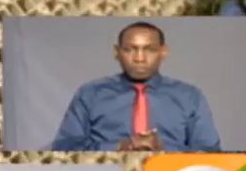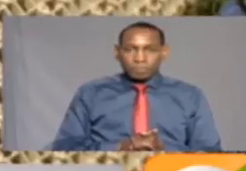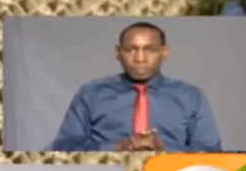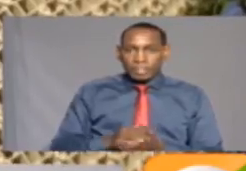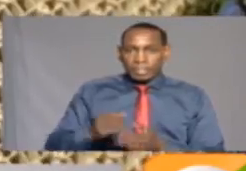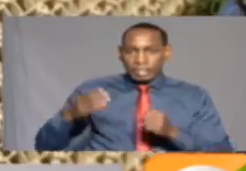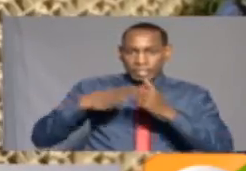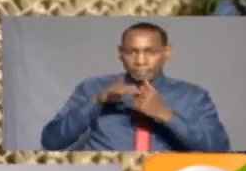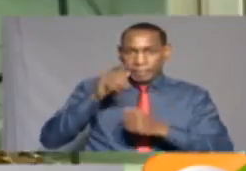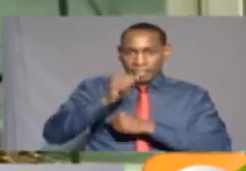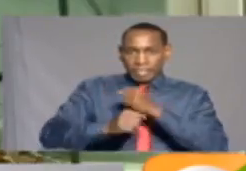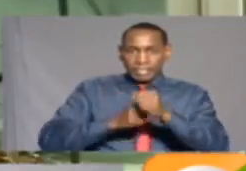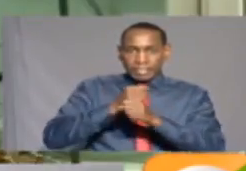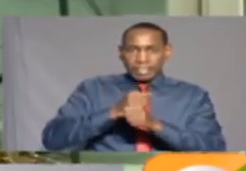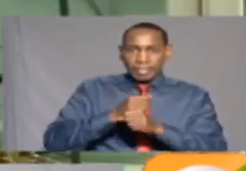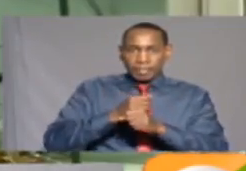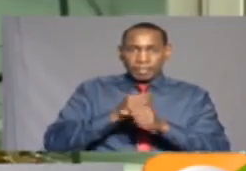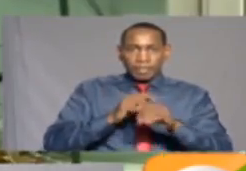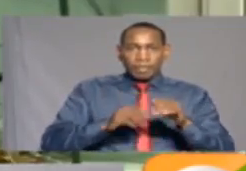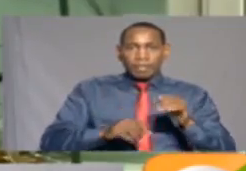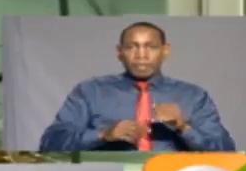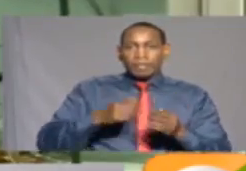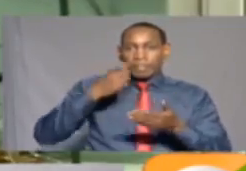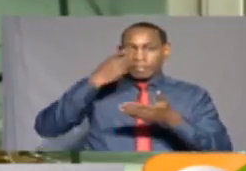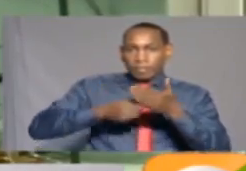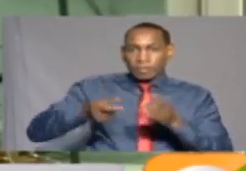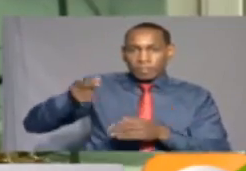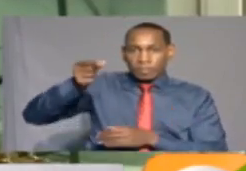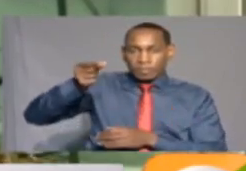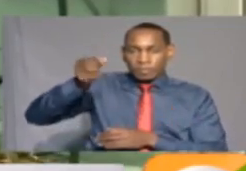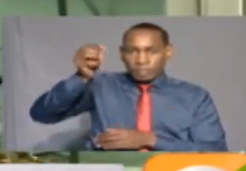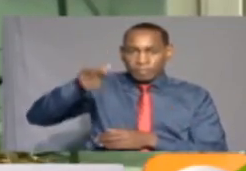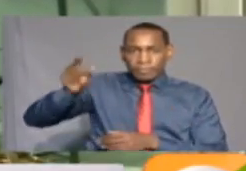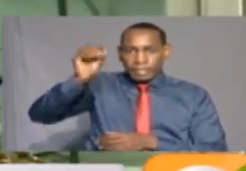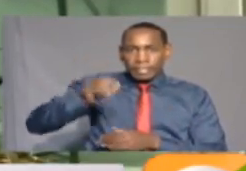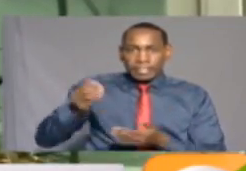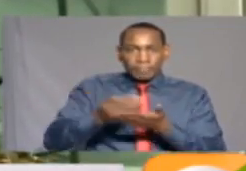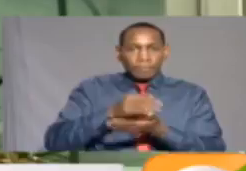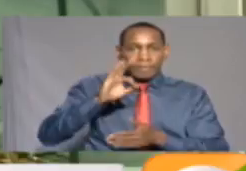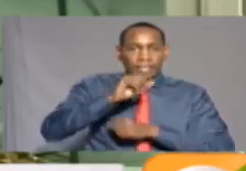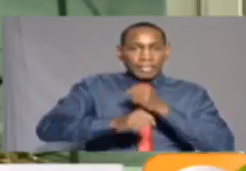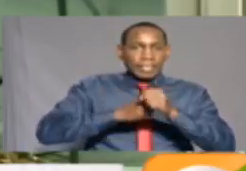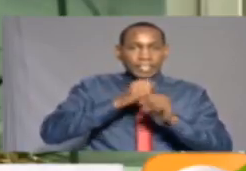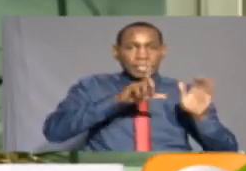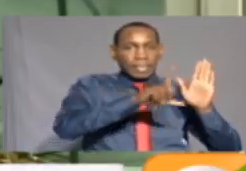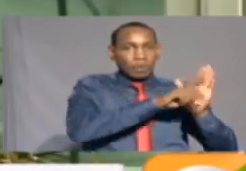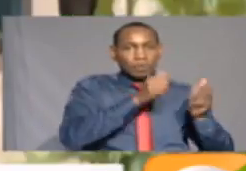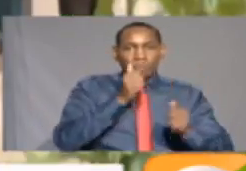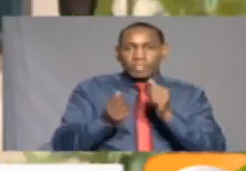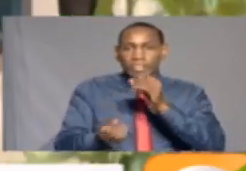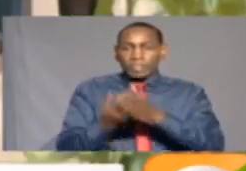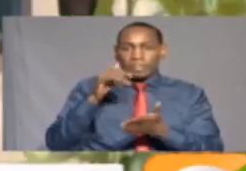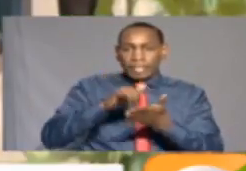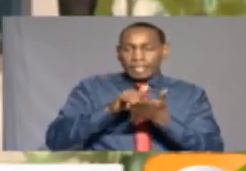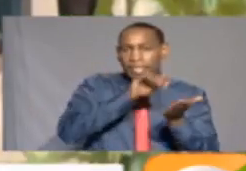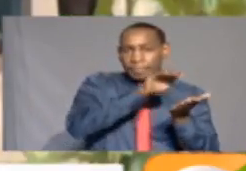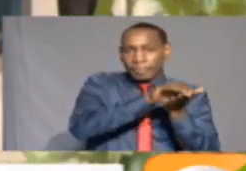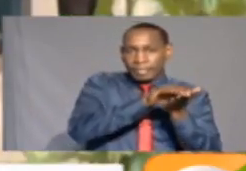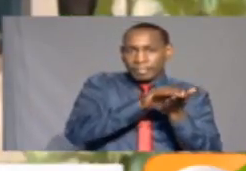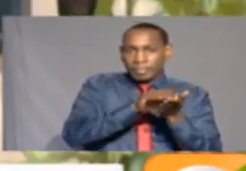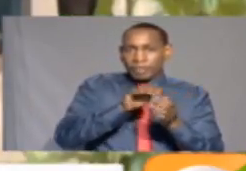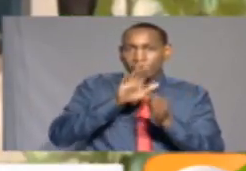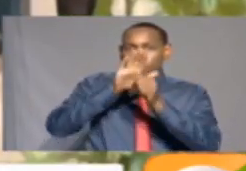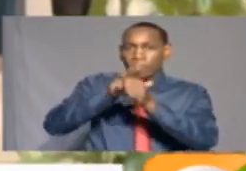Come September this year, and the law capping interest rates would be in existence for 3 years. A law which was put in place to ensure banks do not